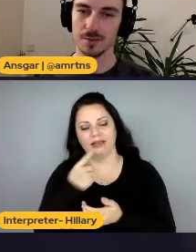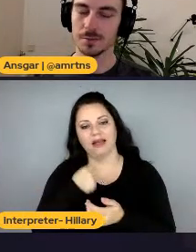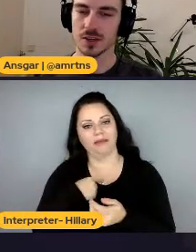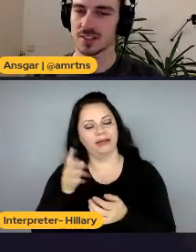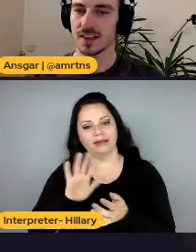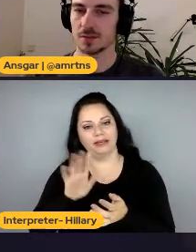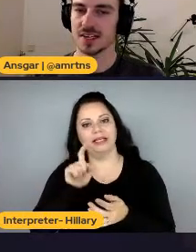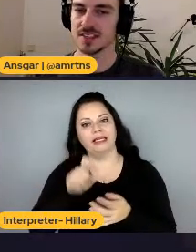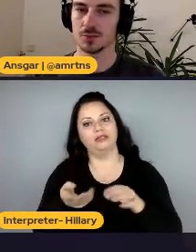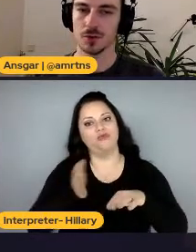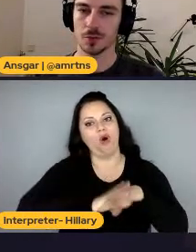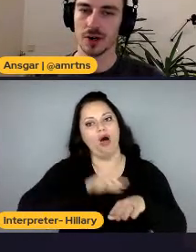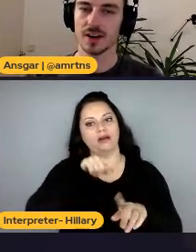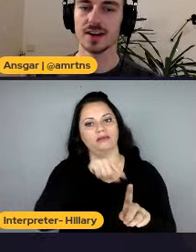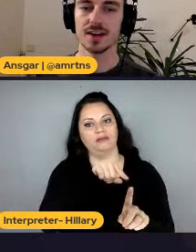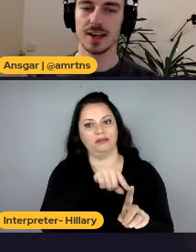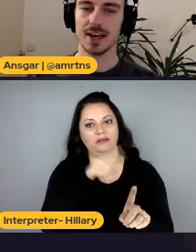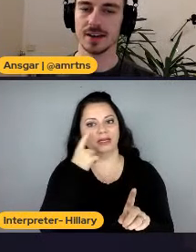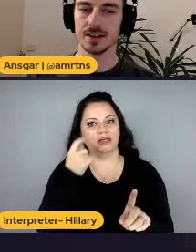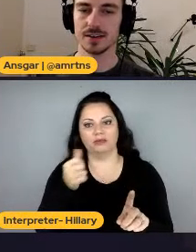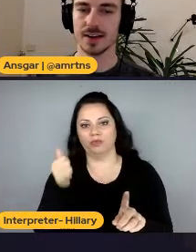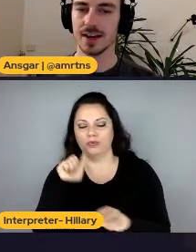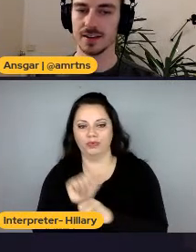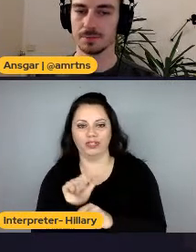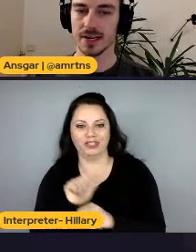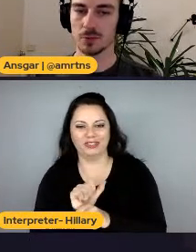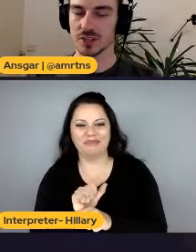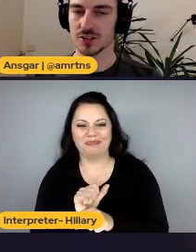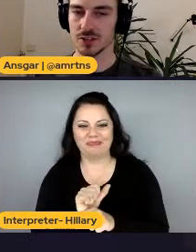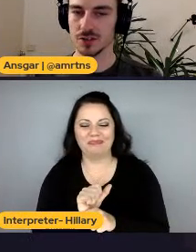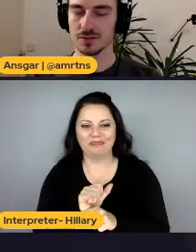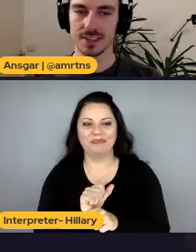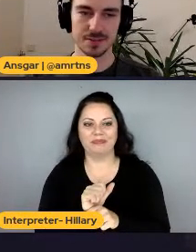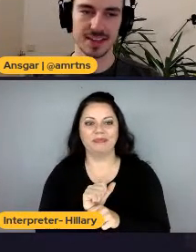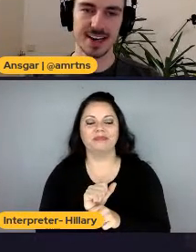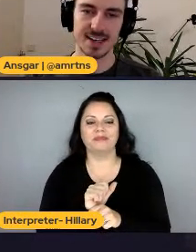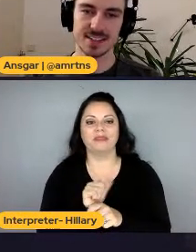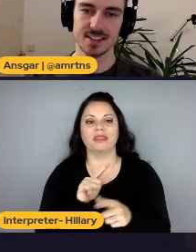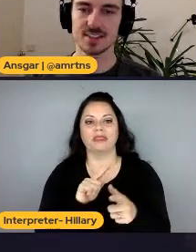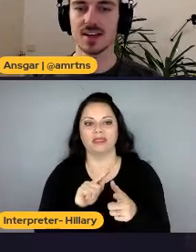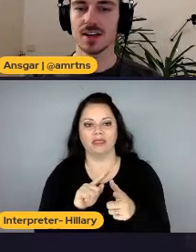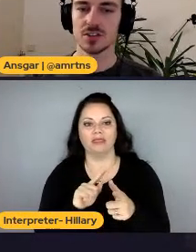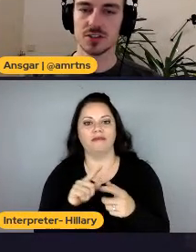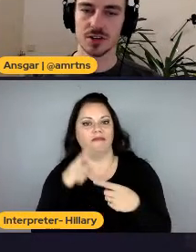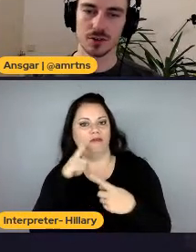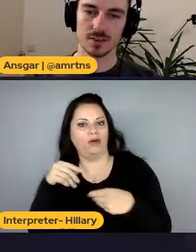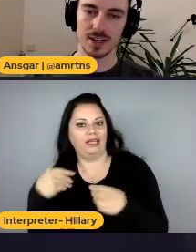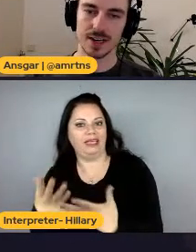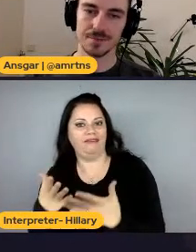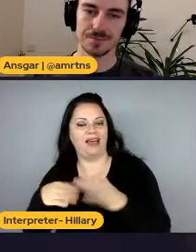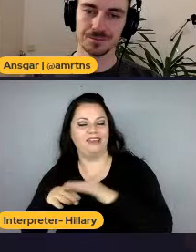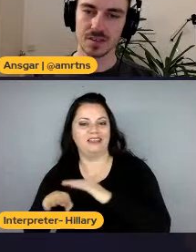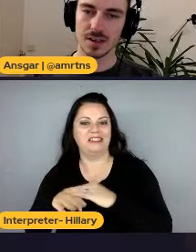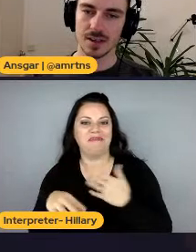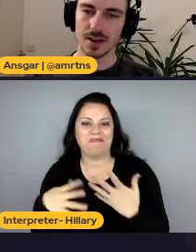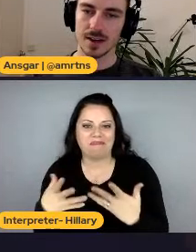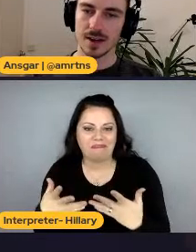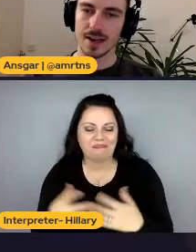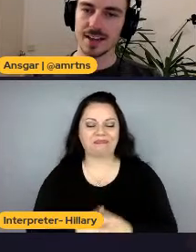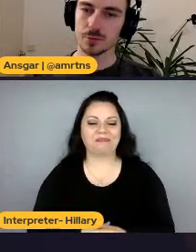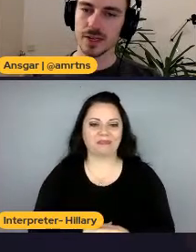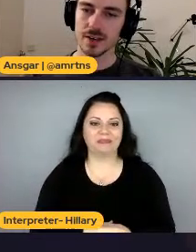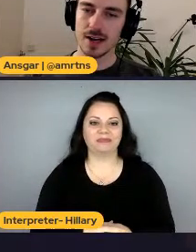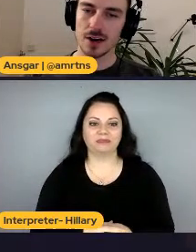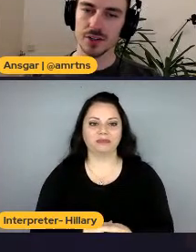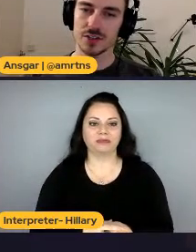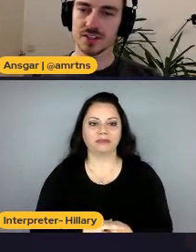that on, because otherwise it wouldn't work. But I wanted to give that access. So